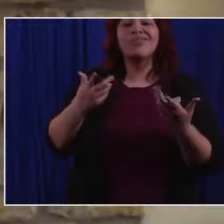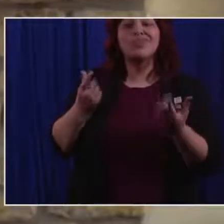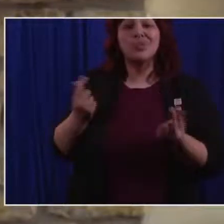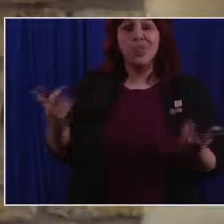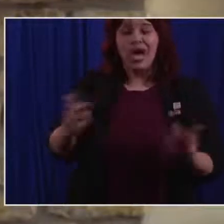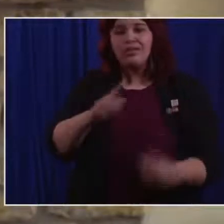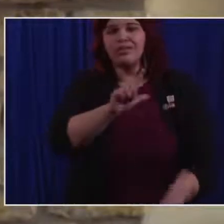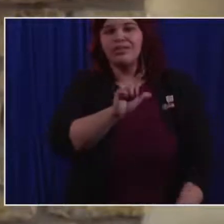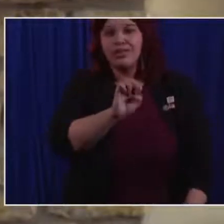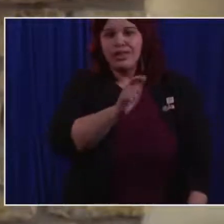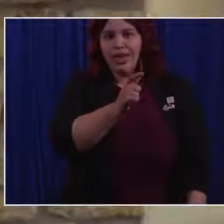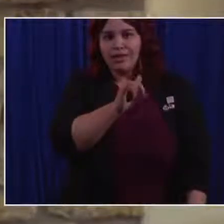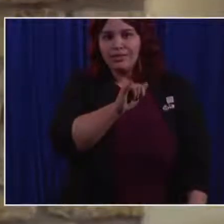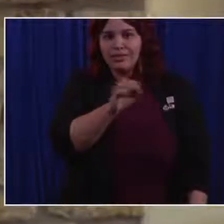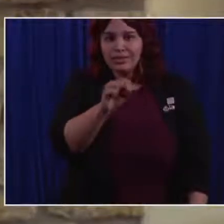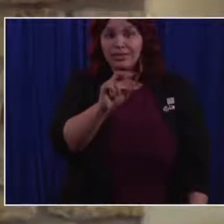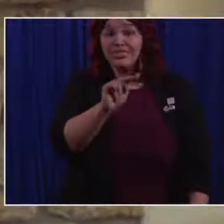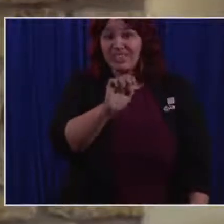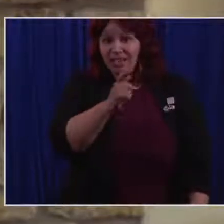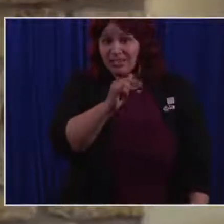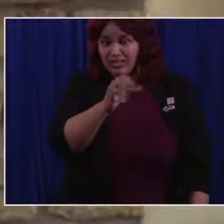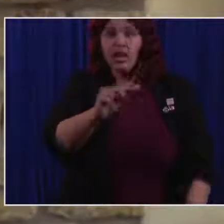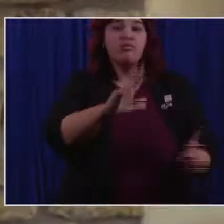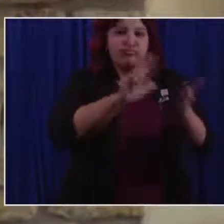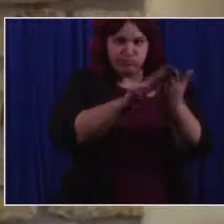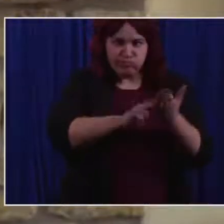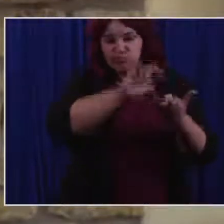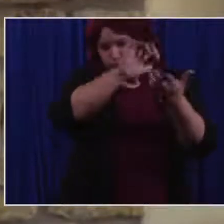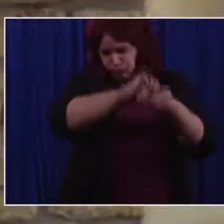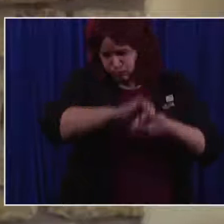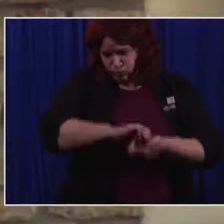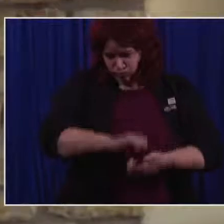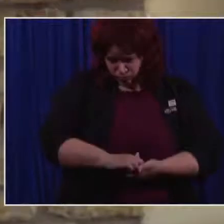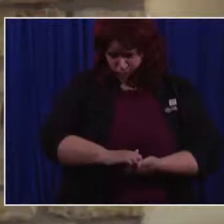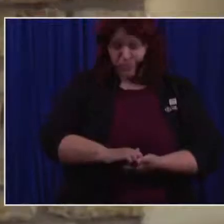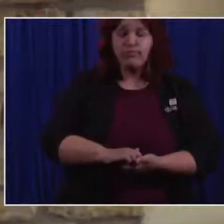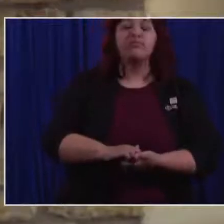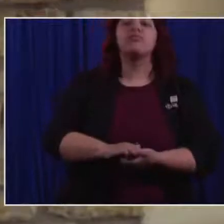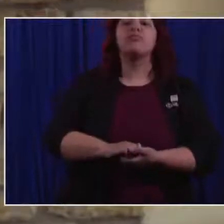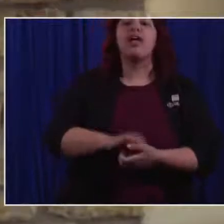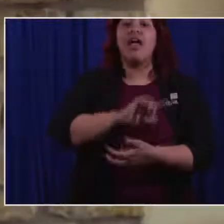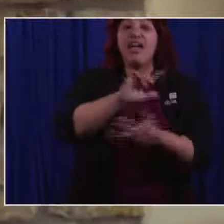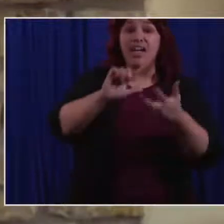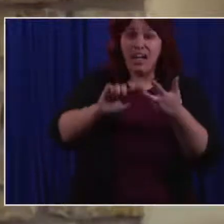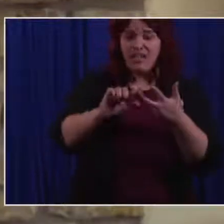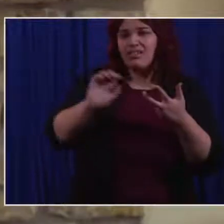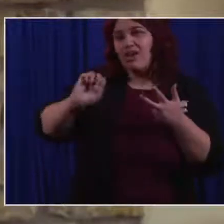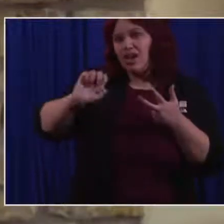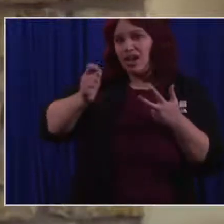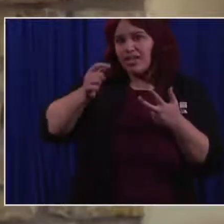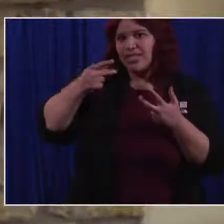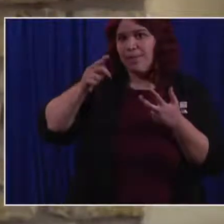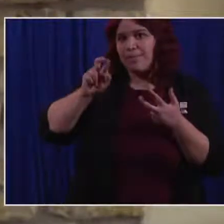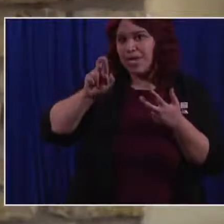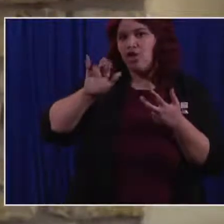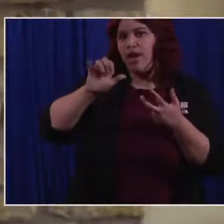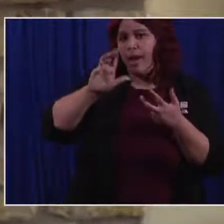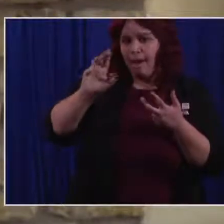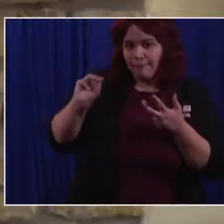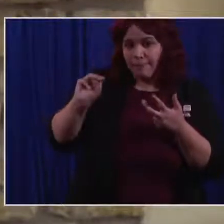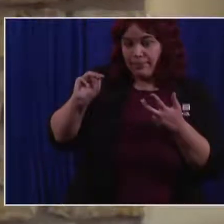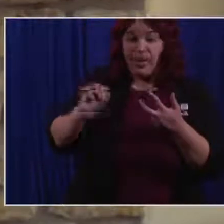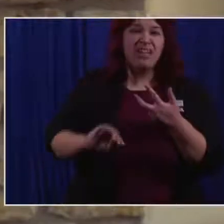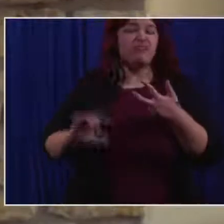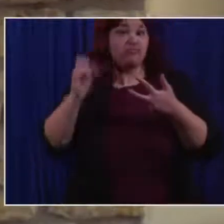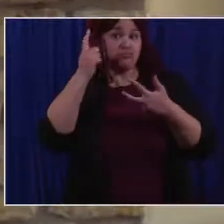on our ongoing efforts to keep fraud out of the system. We continue to work with Experian as well on these efforts, but